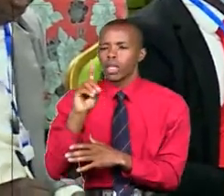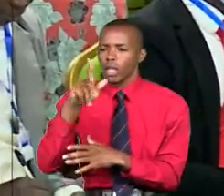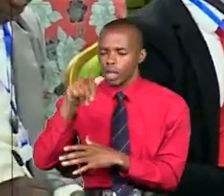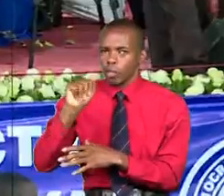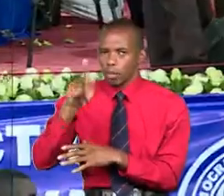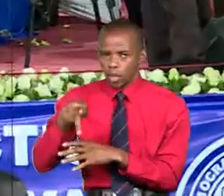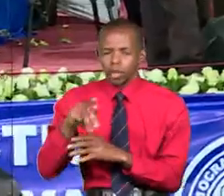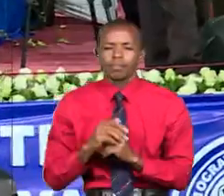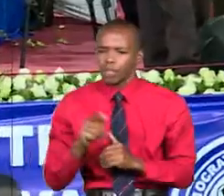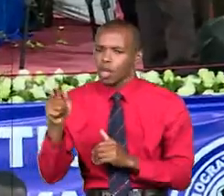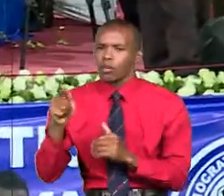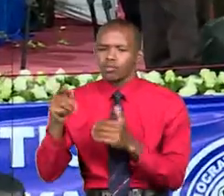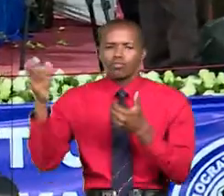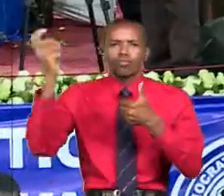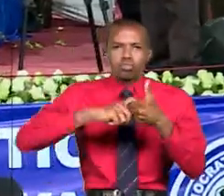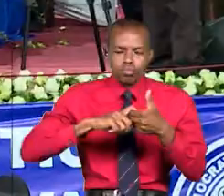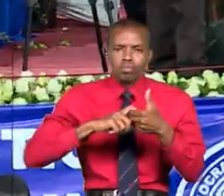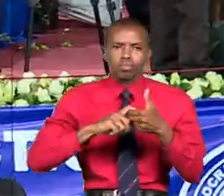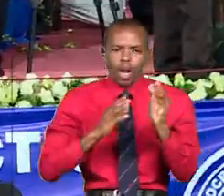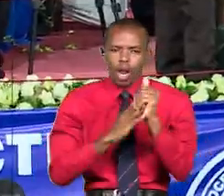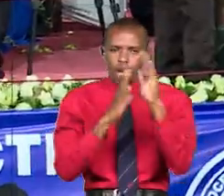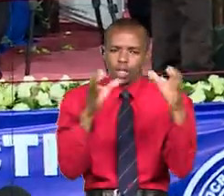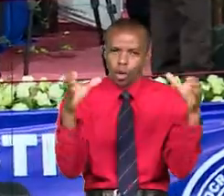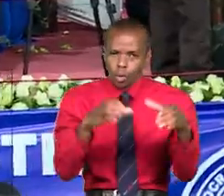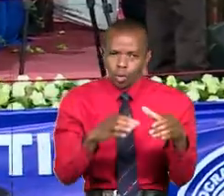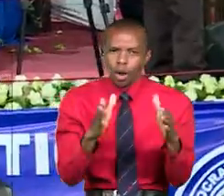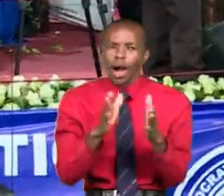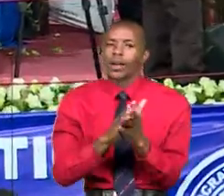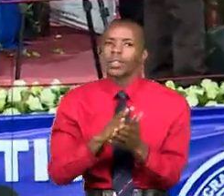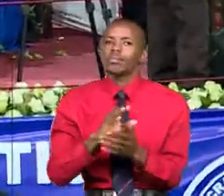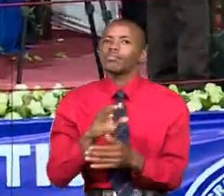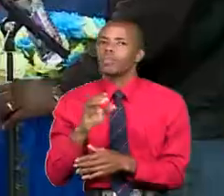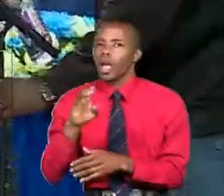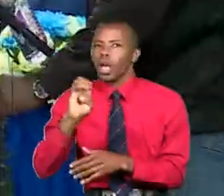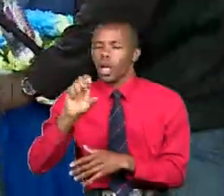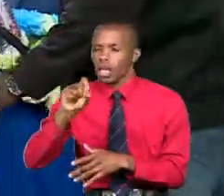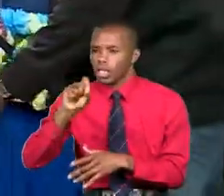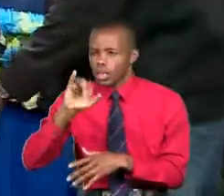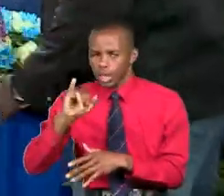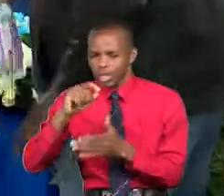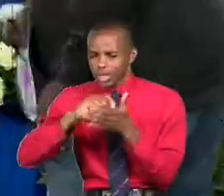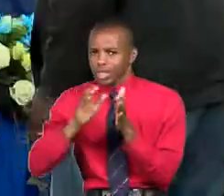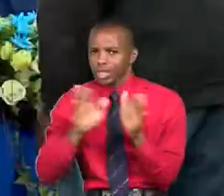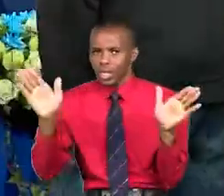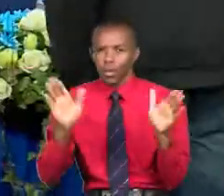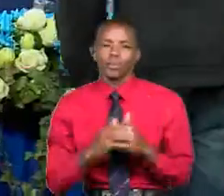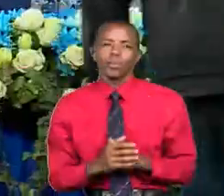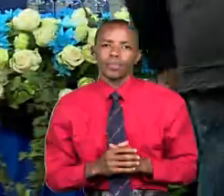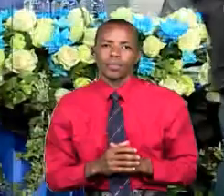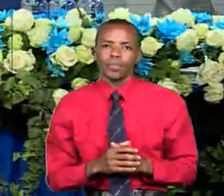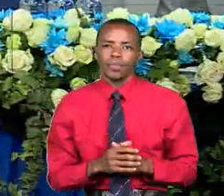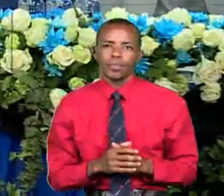joins the party as party leader and Eseli as the party secretary general. Everything you put your